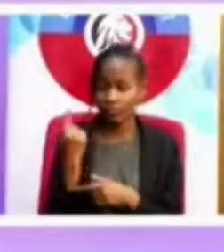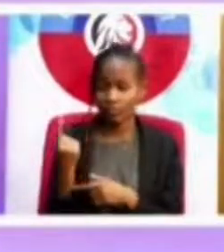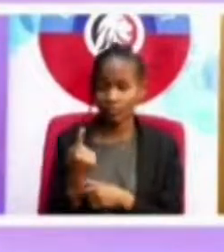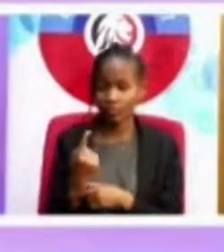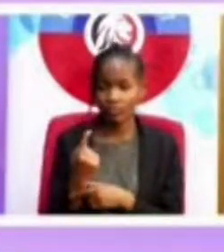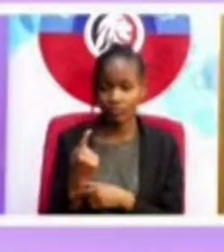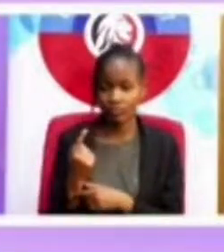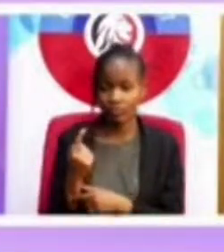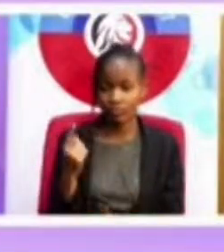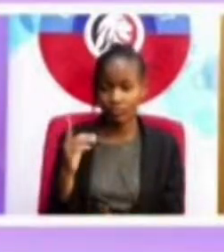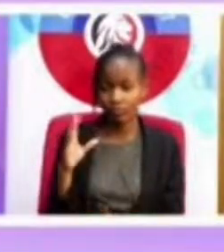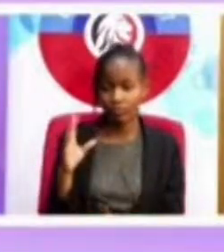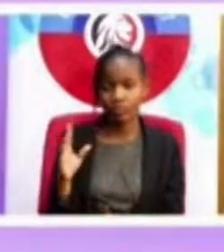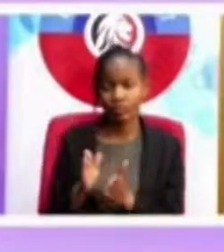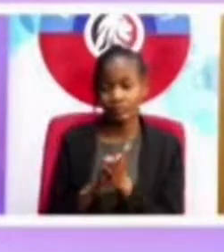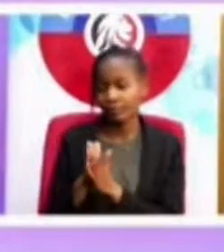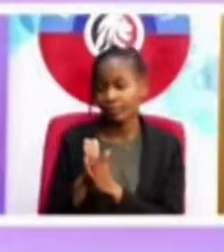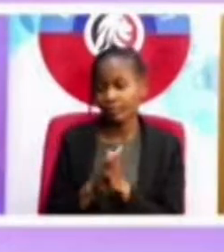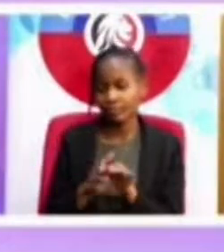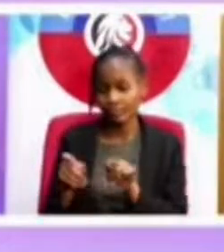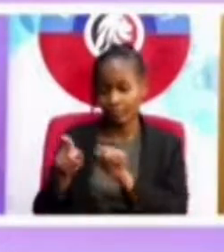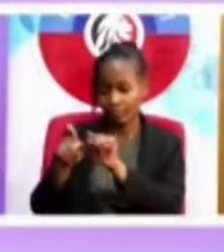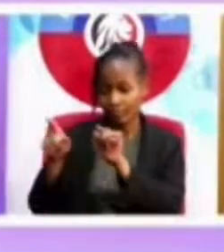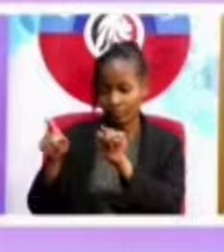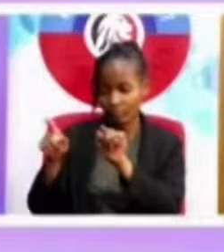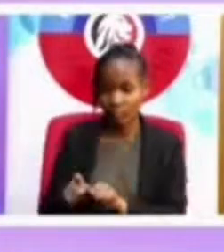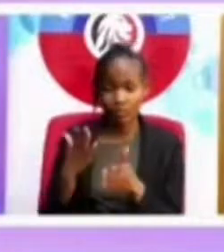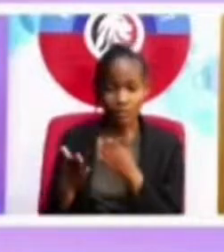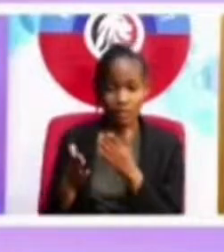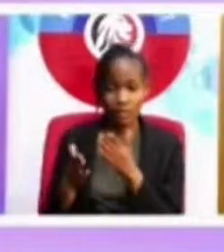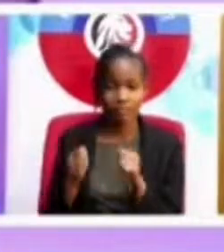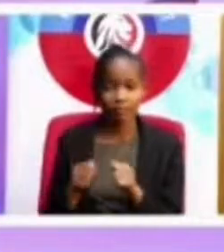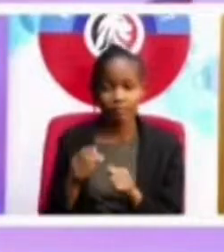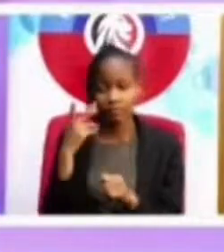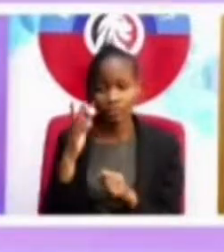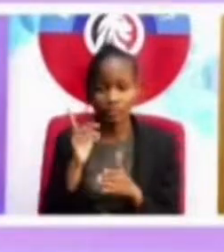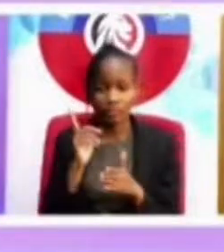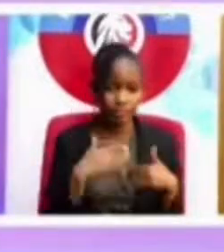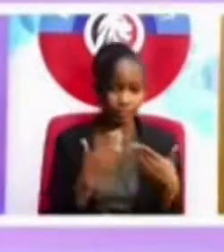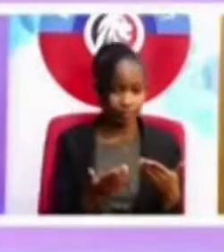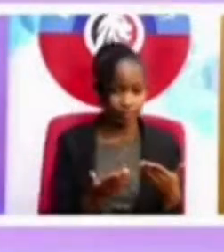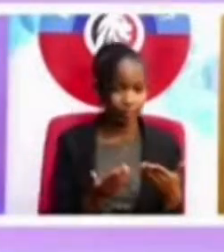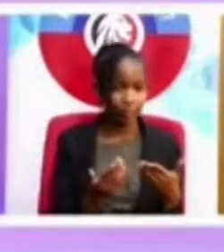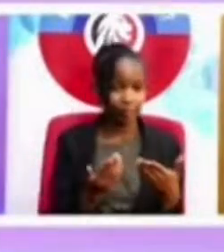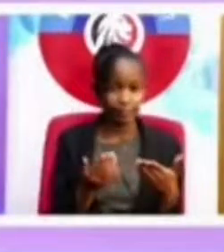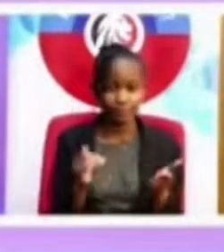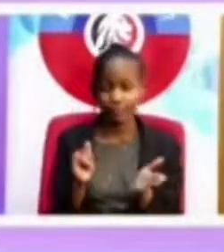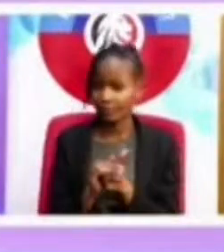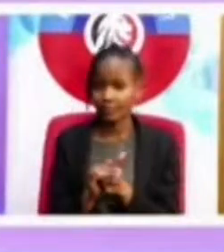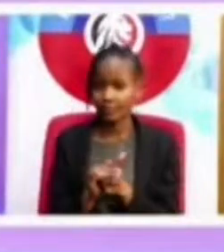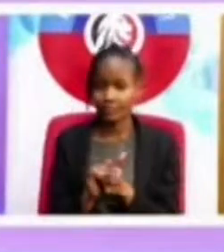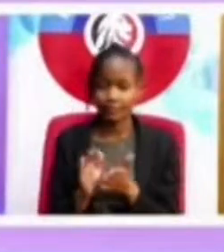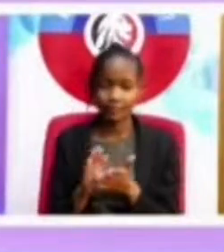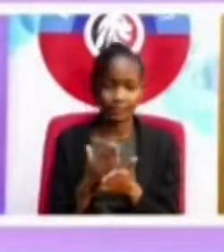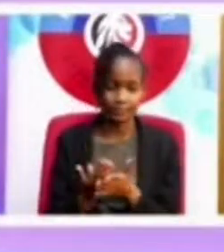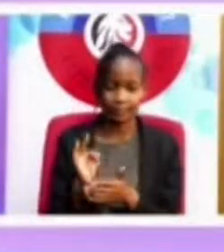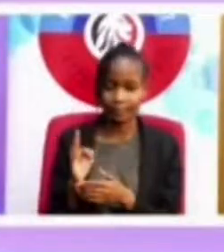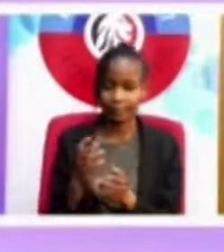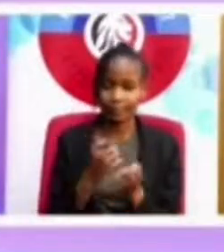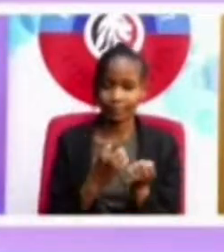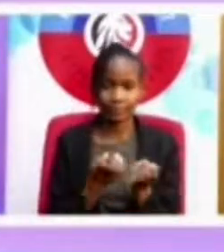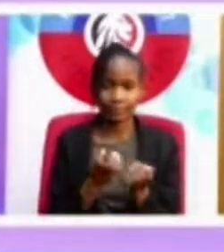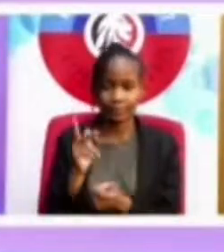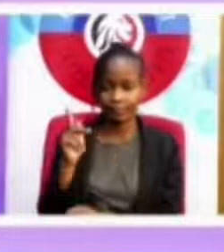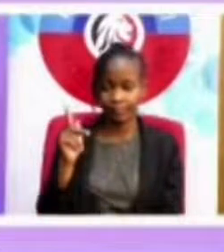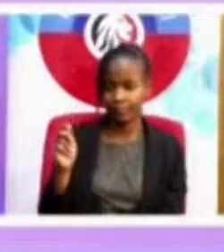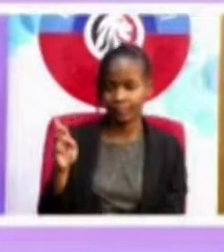we can see inconsistency between what was declared. And so that is part of trade facilitation. The other element of